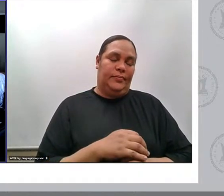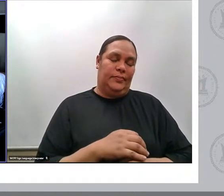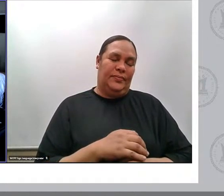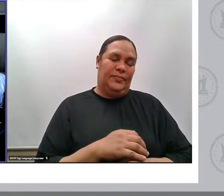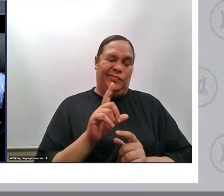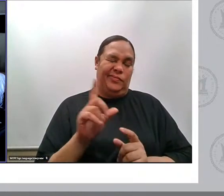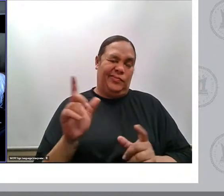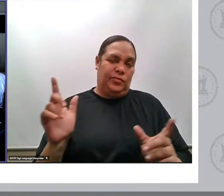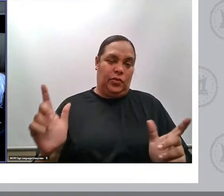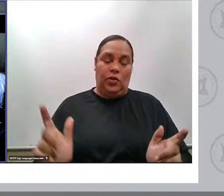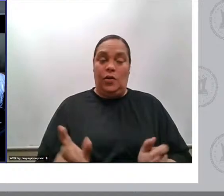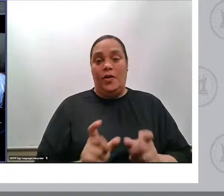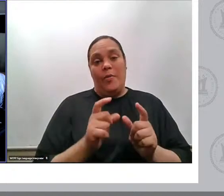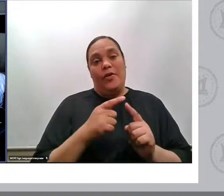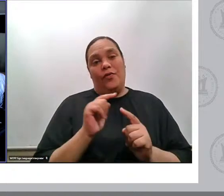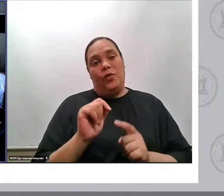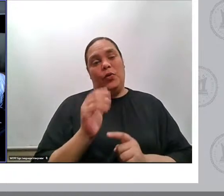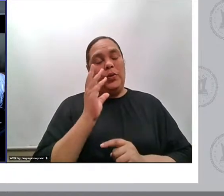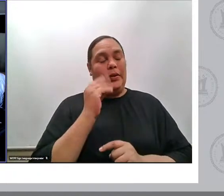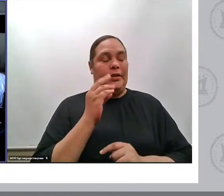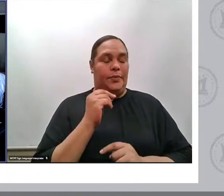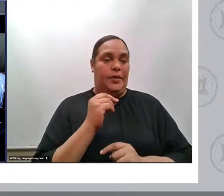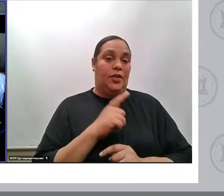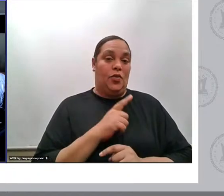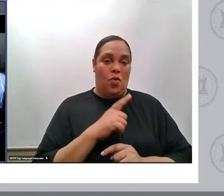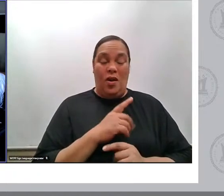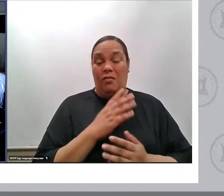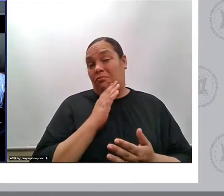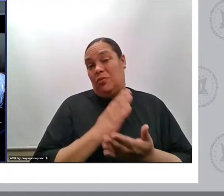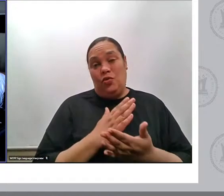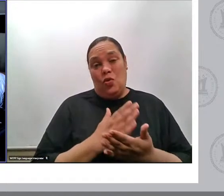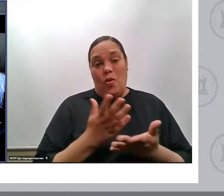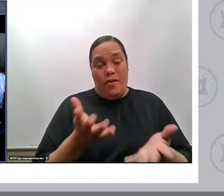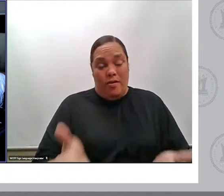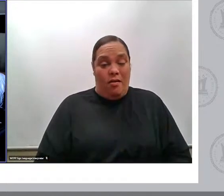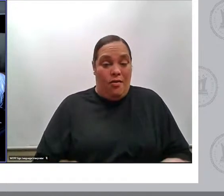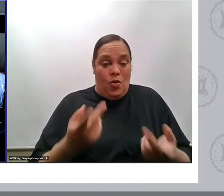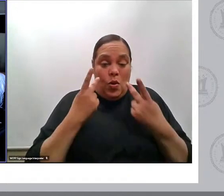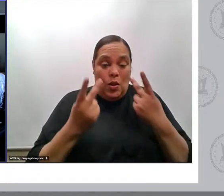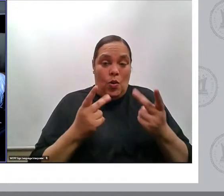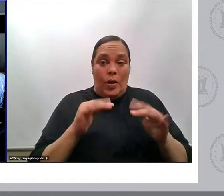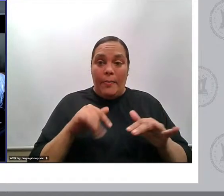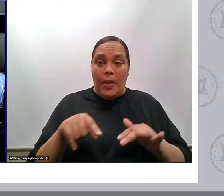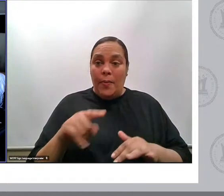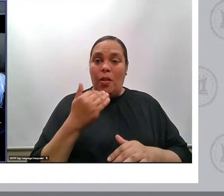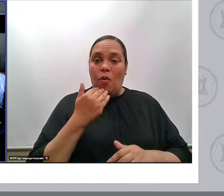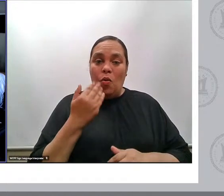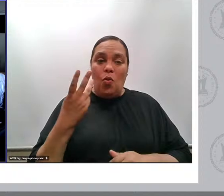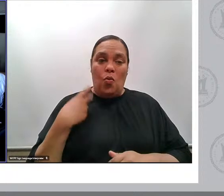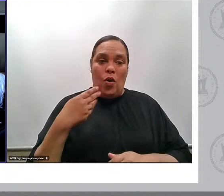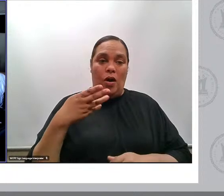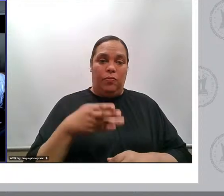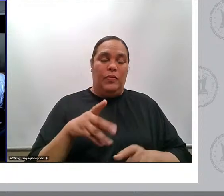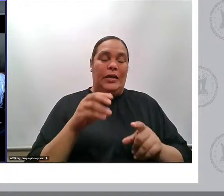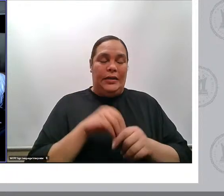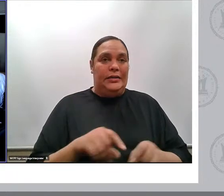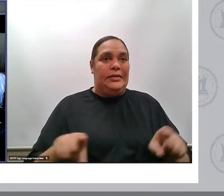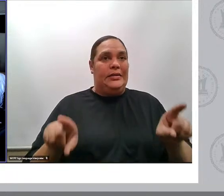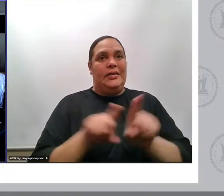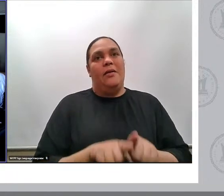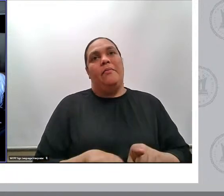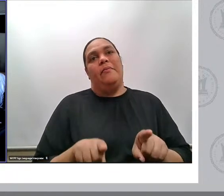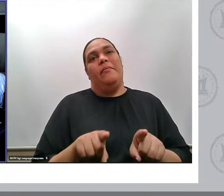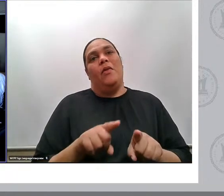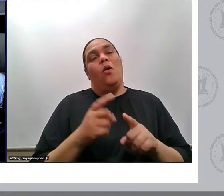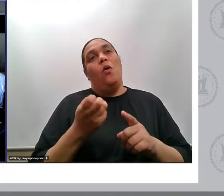component of experience? Because surely here you are looking at people who have been in the same